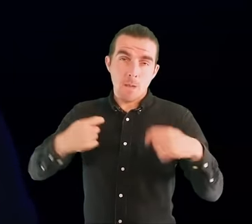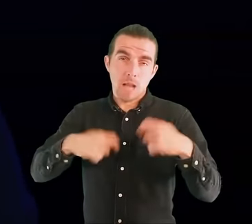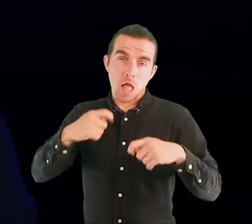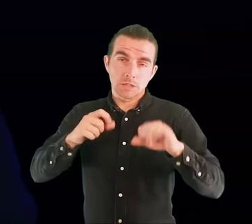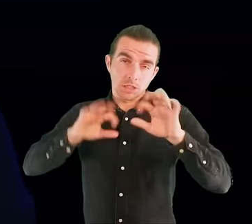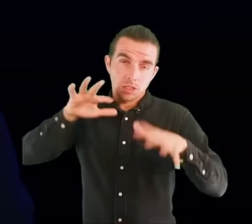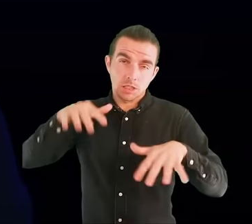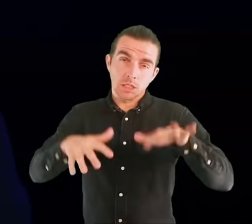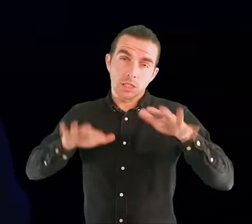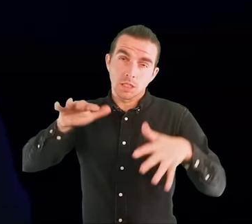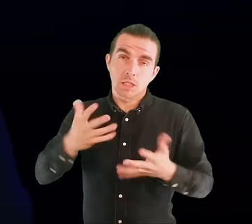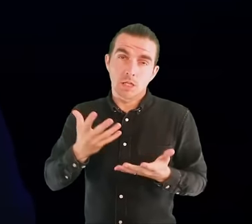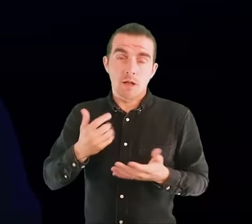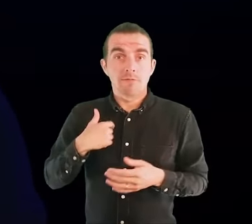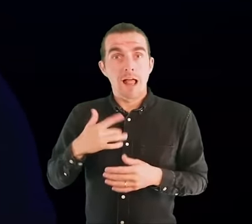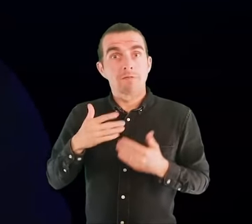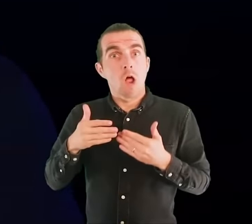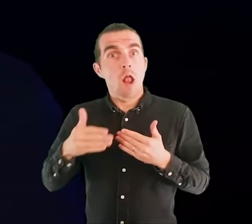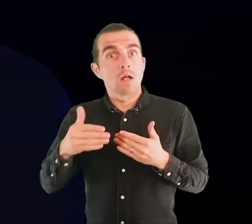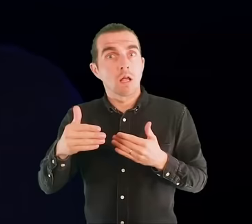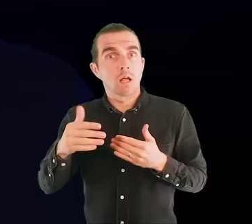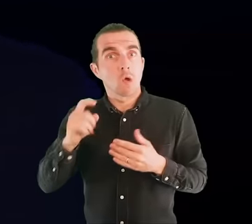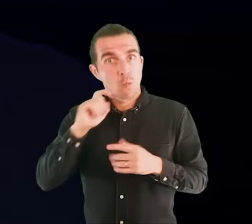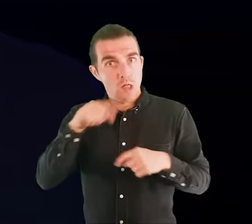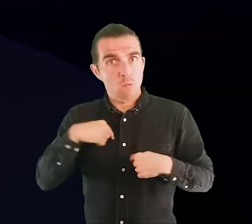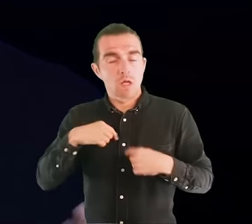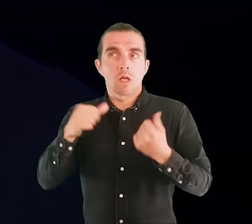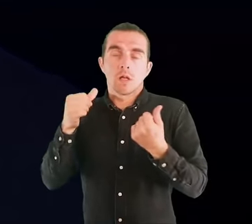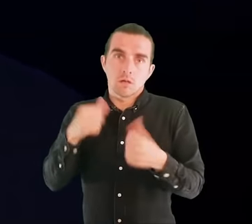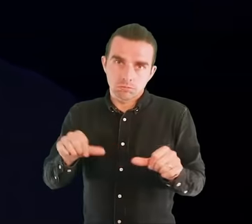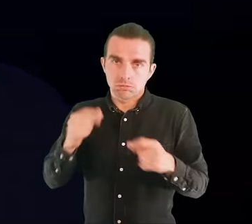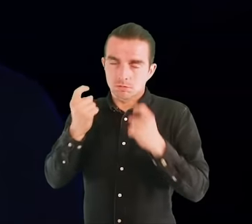Would we begin to take responsibility for our own actions?